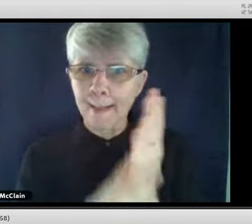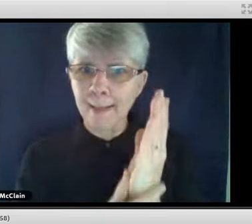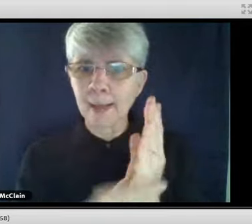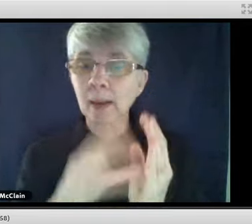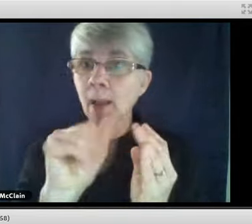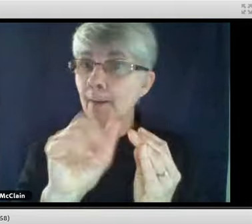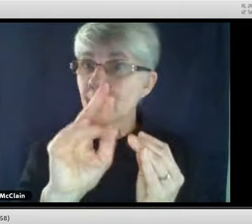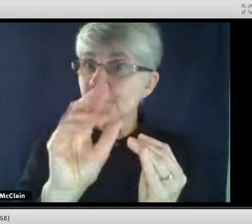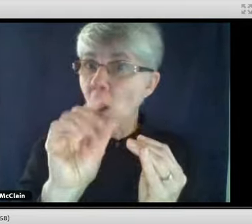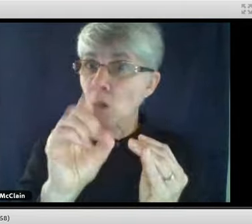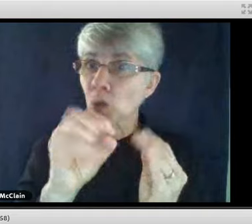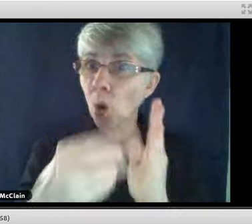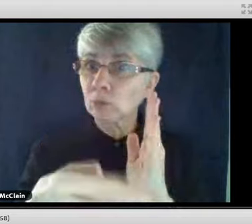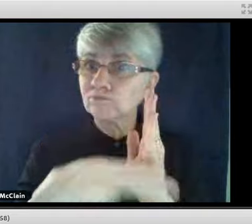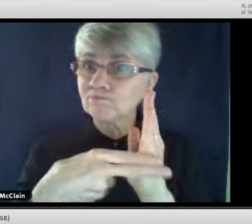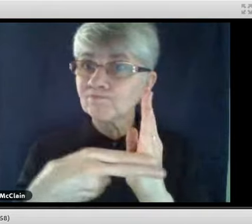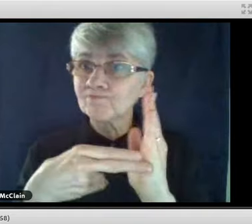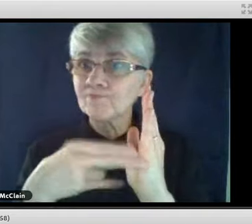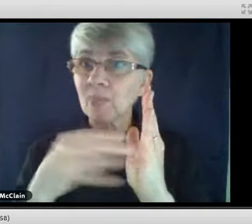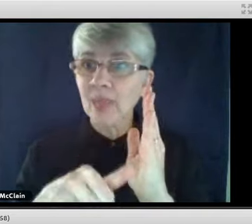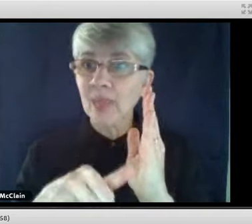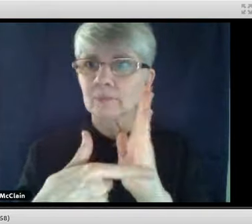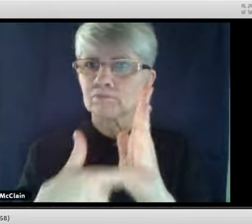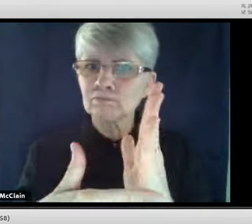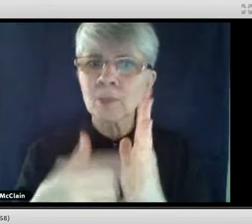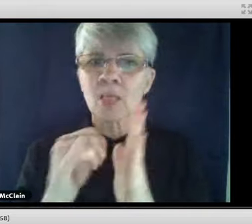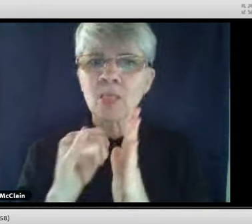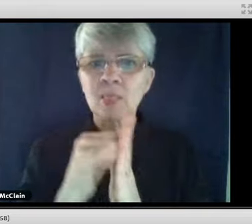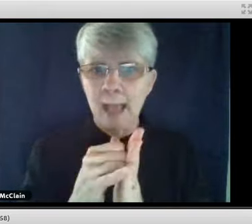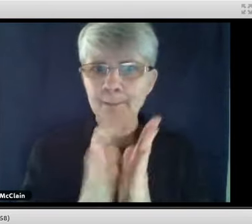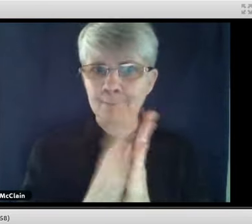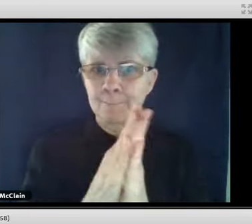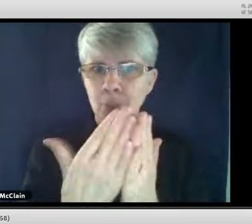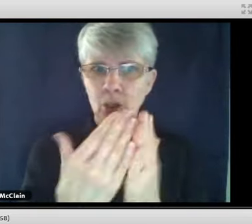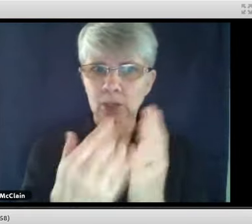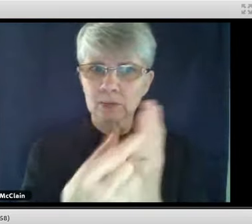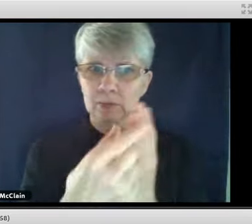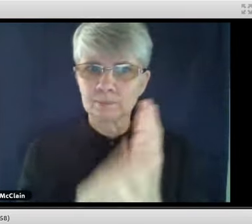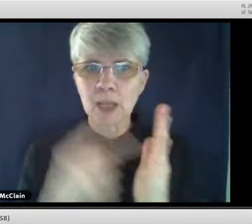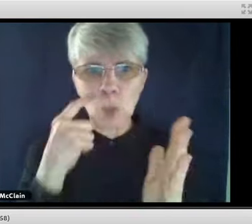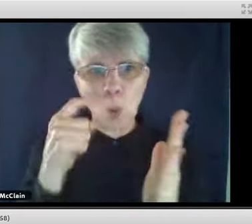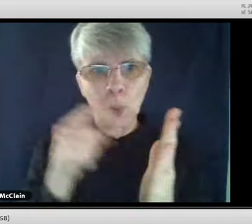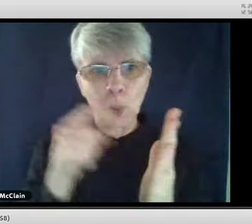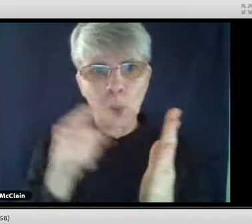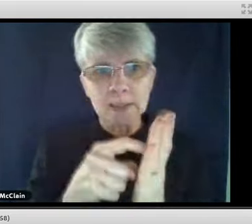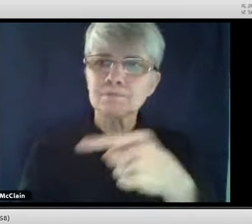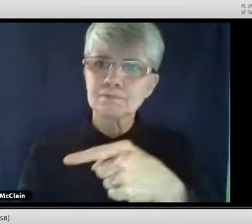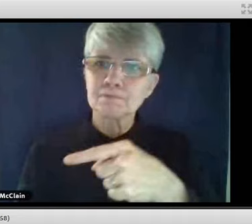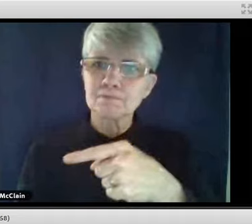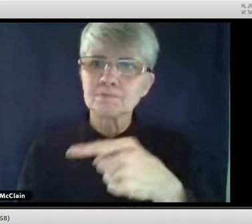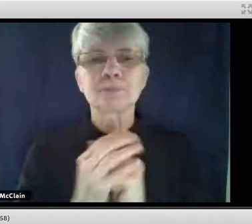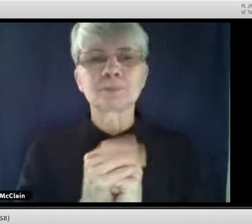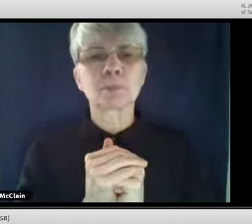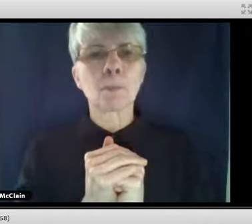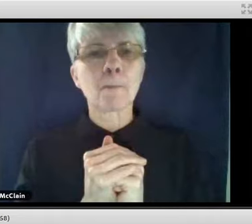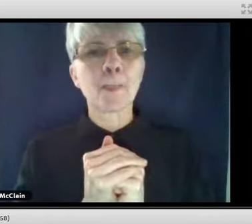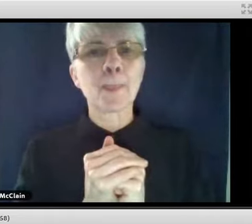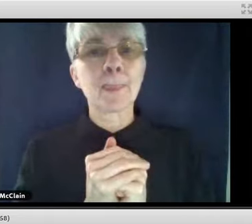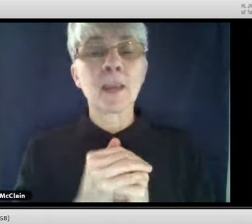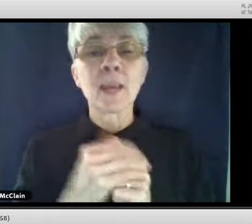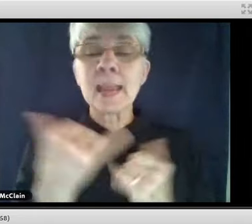number, etc.? Okay, that will identify and distinguish new items. Yeah.